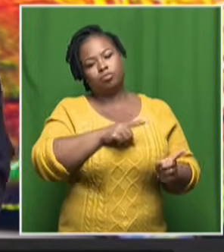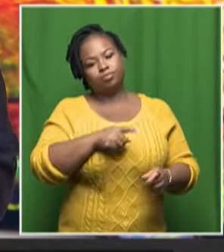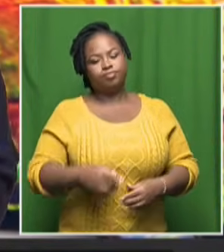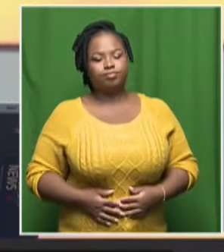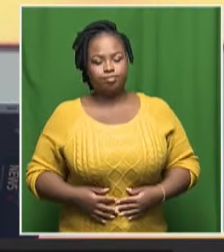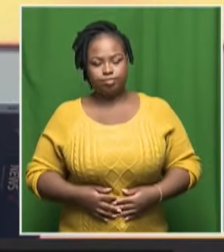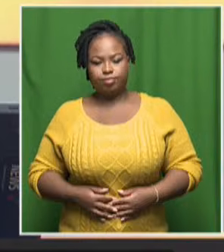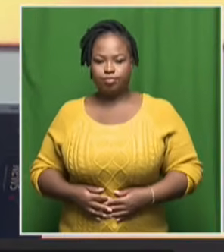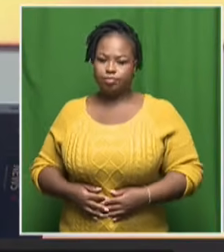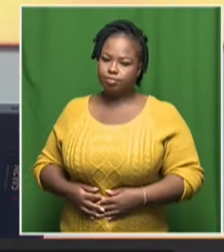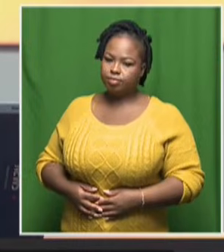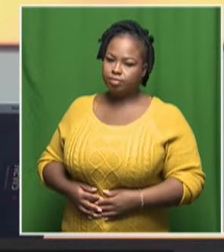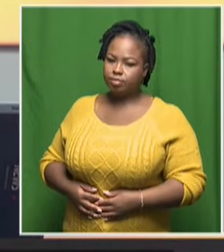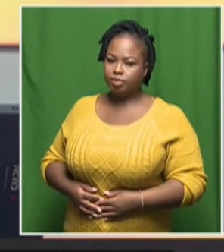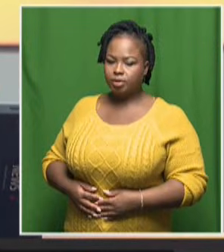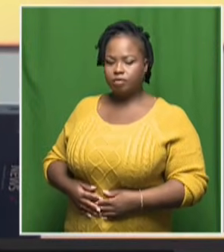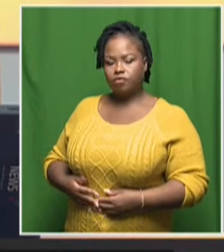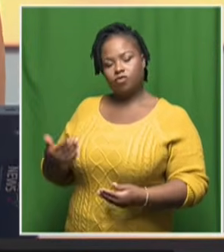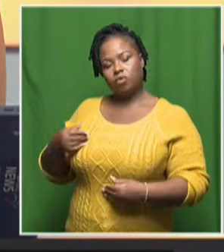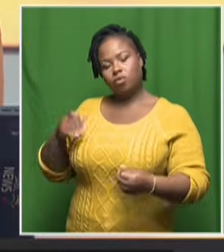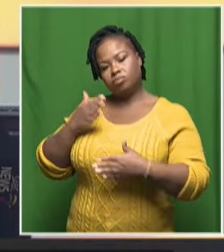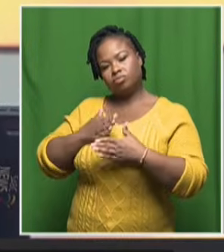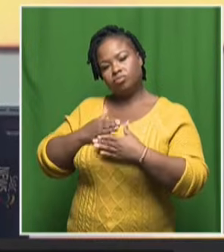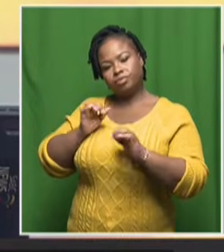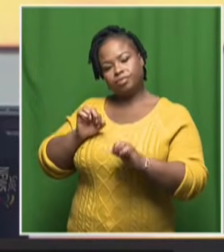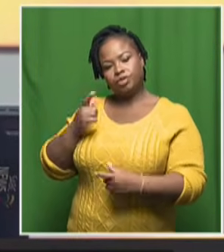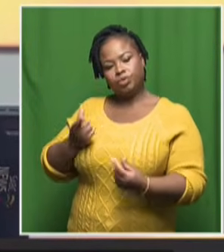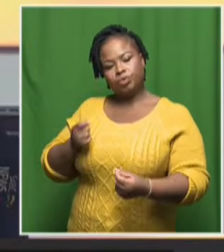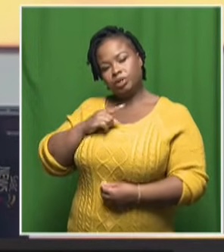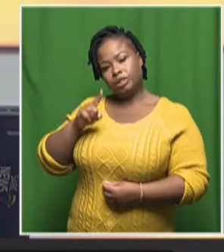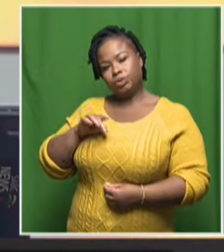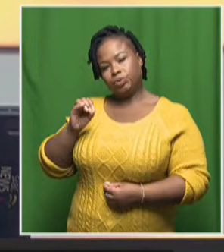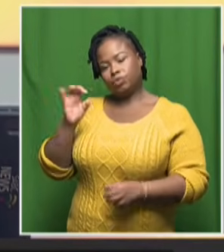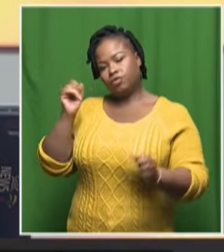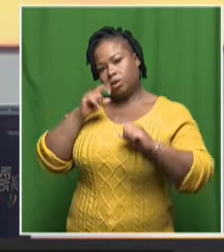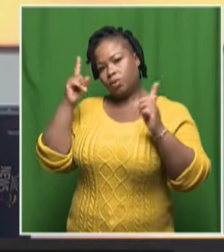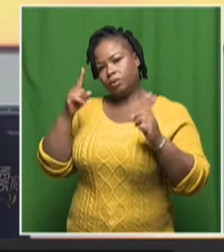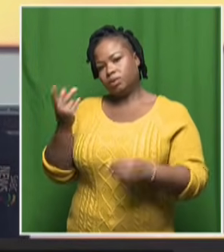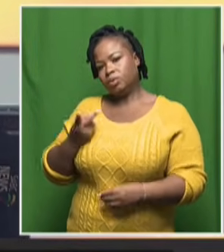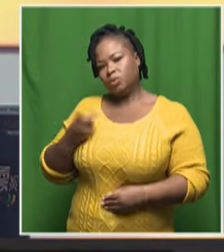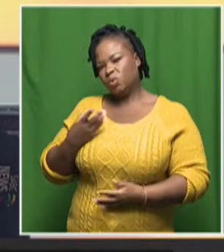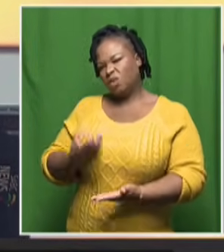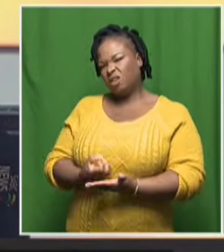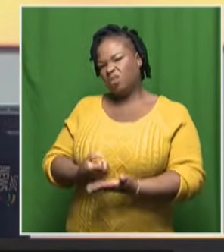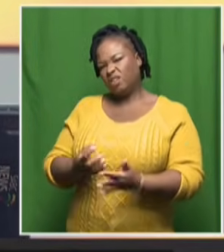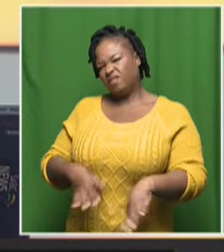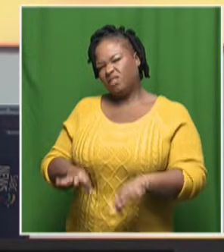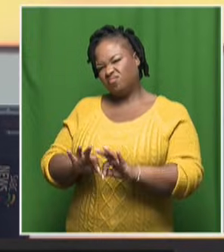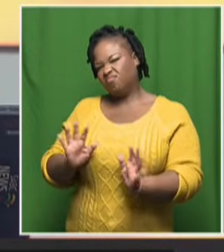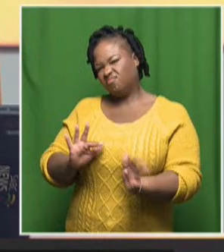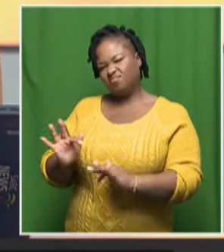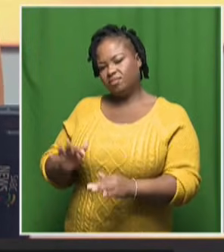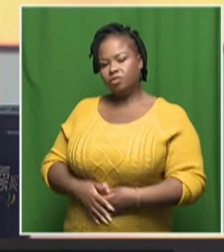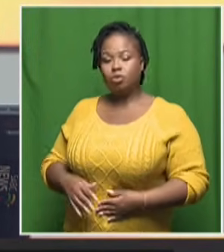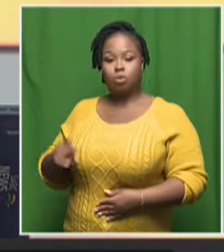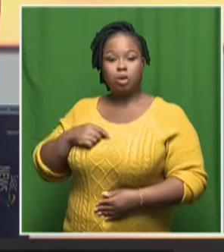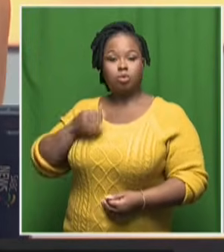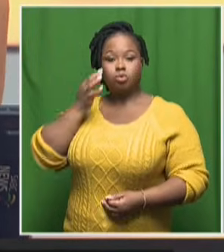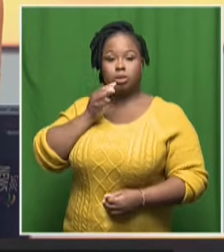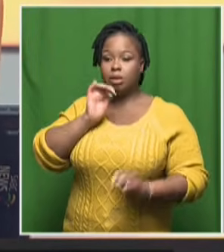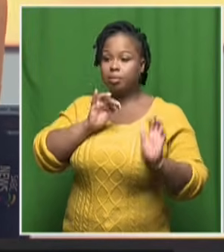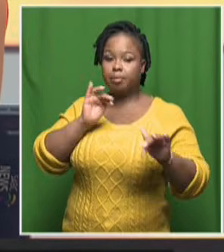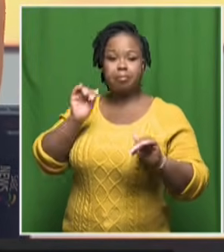What did it do for the awareness of the work that's done at the zoo as well, and even just the economic value as well? I mean, you're asking people to come